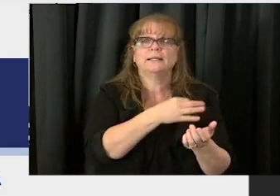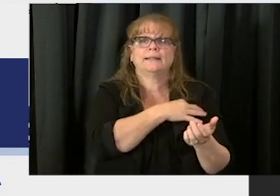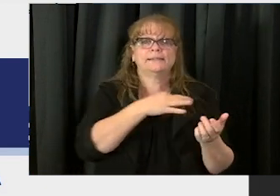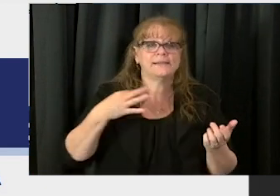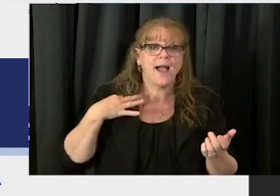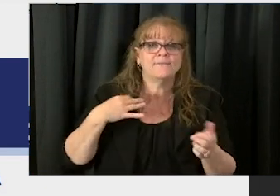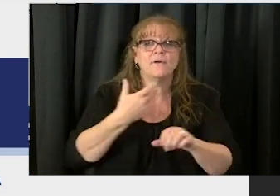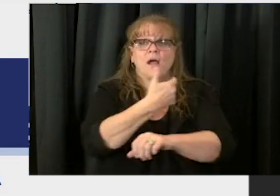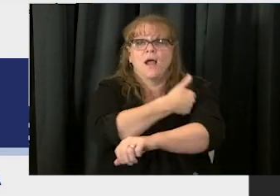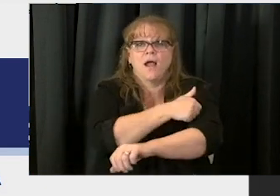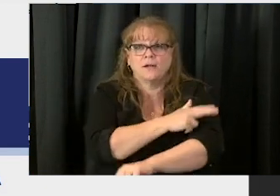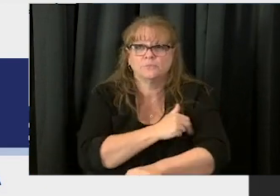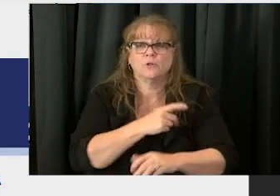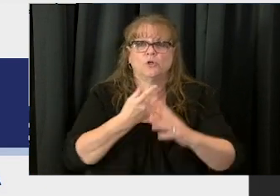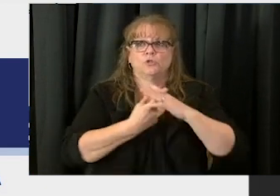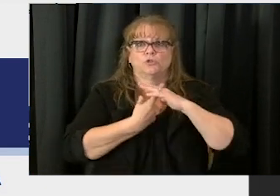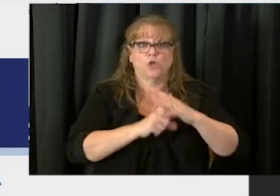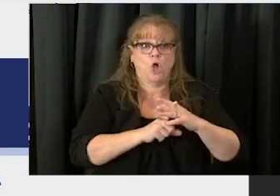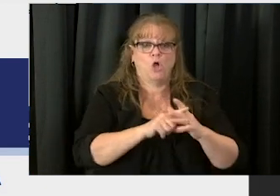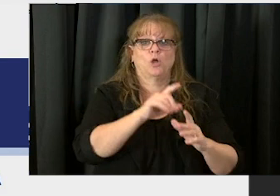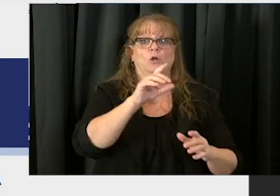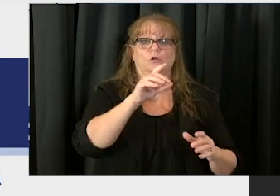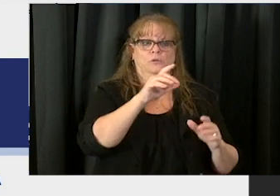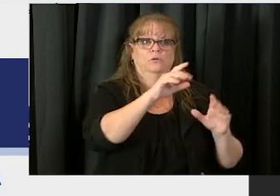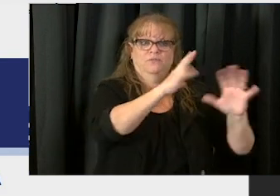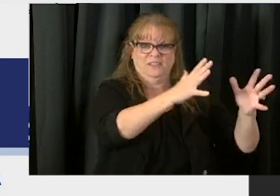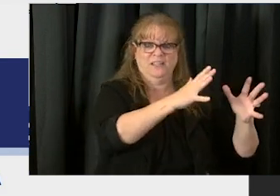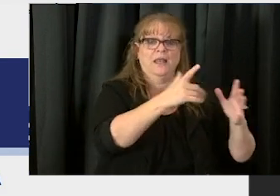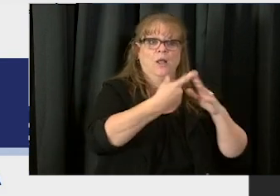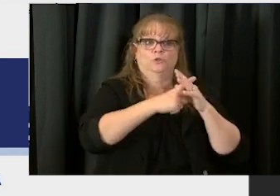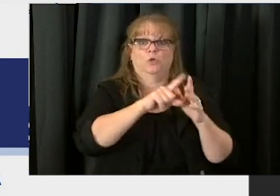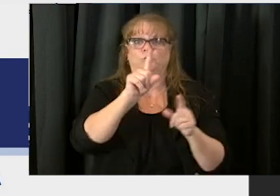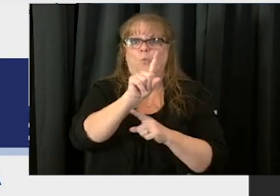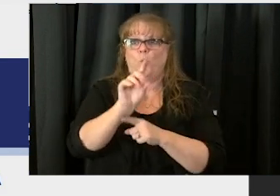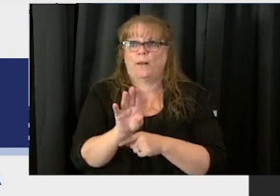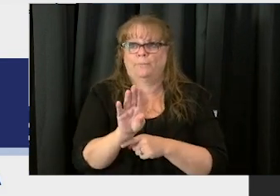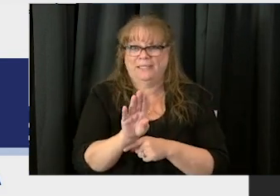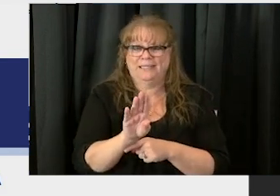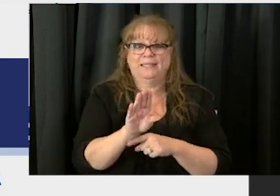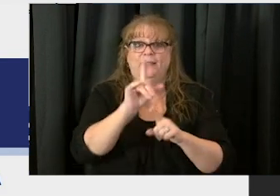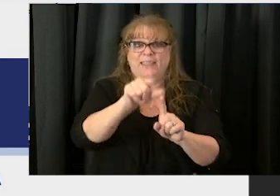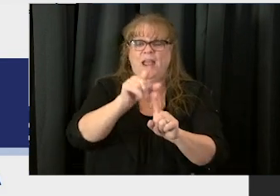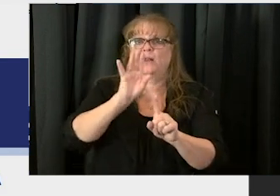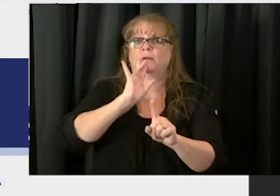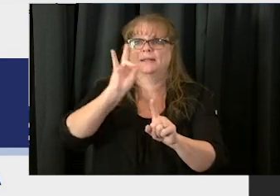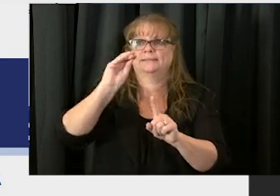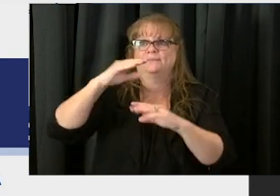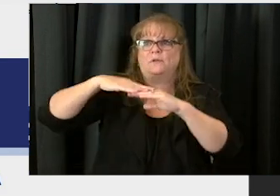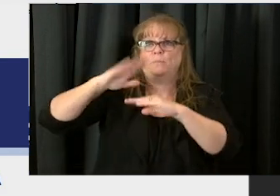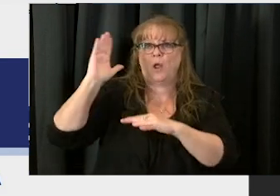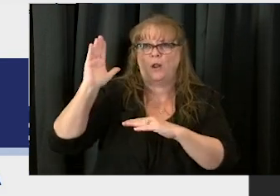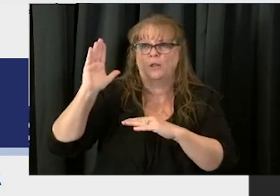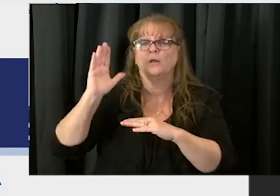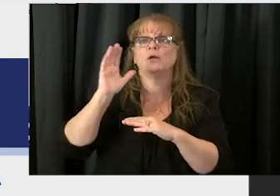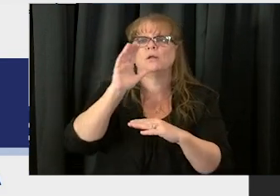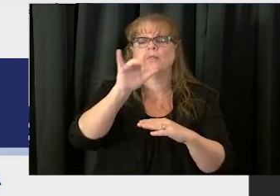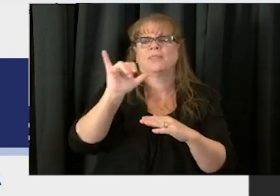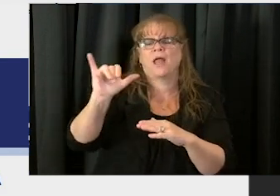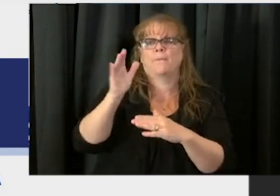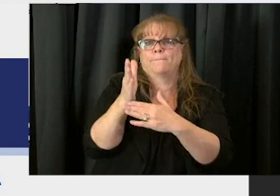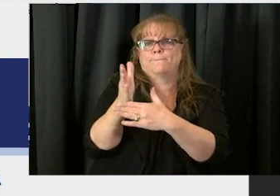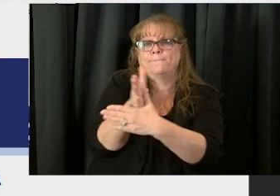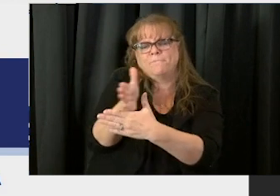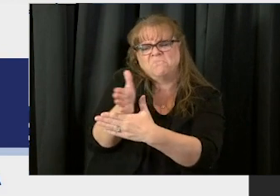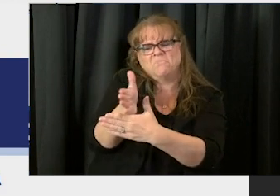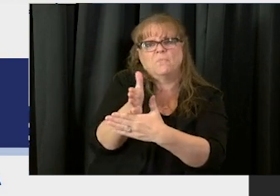and older and moderate risk healthcare workers and first responders. We expect to be done with the state's portion of 1A by